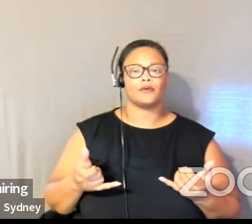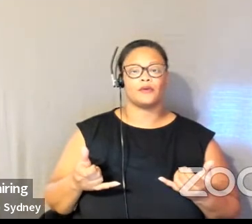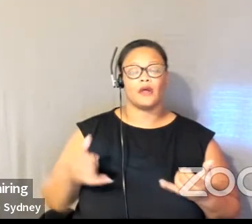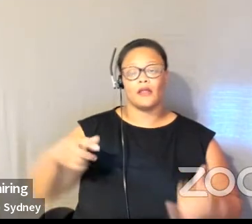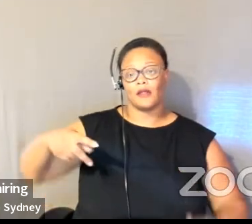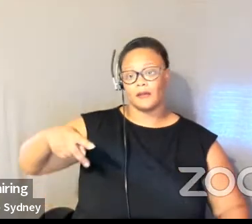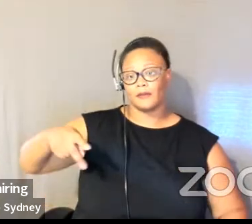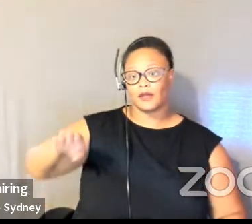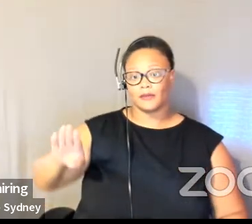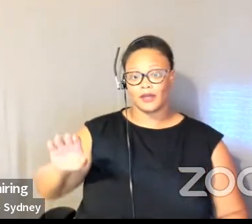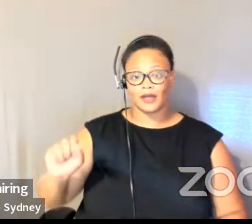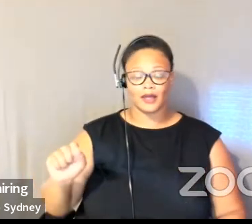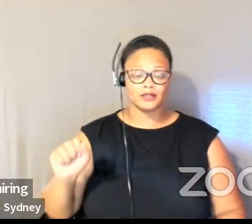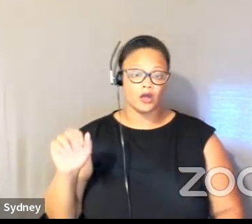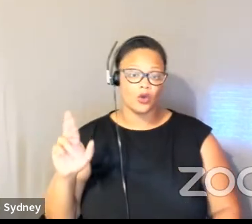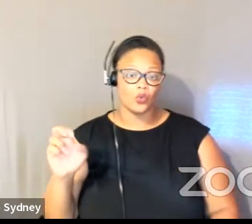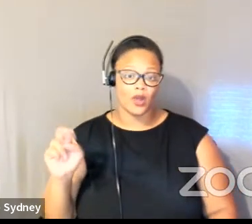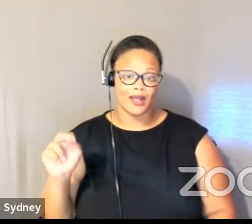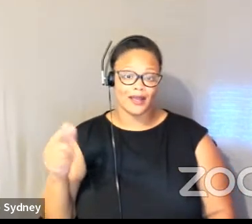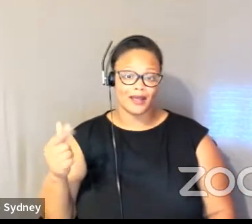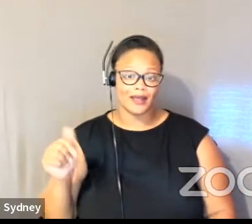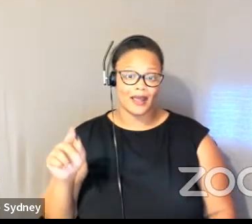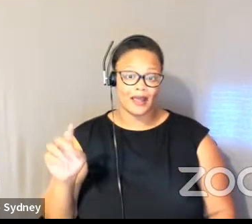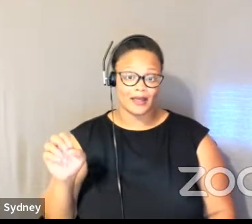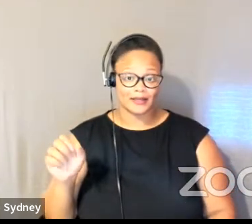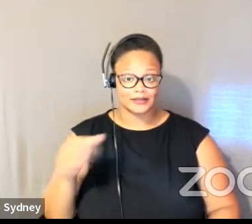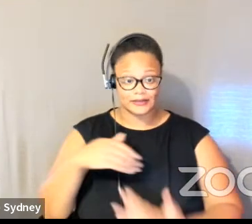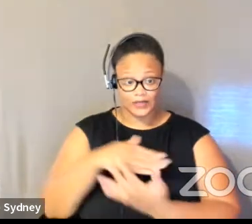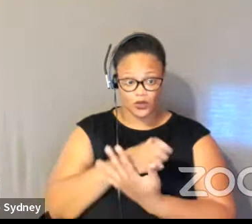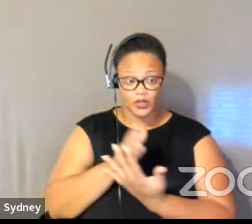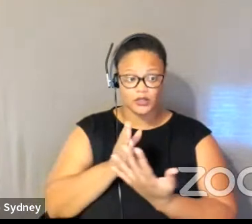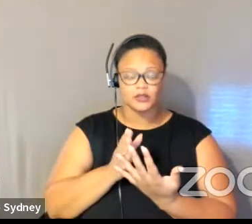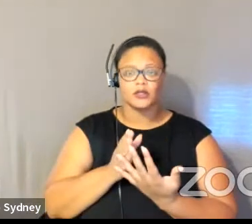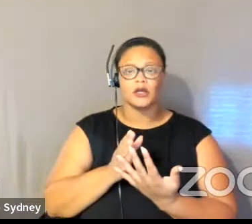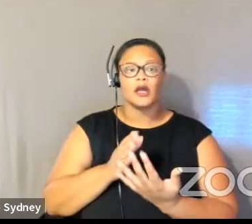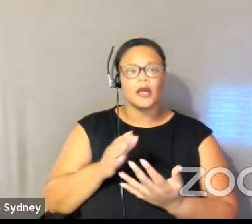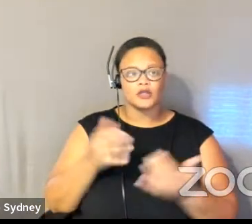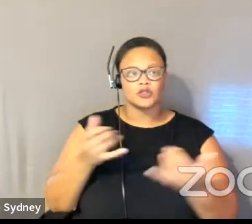PBS Renegade series currently is more than 50% folks with disabilities in